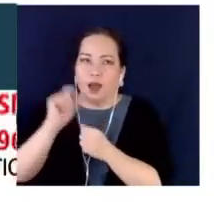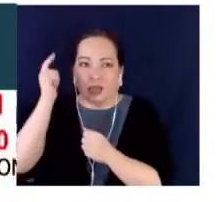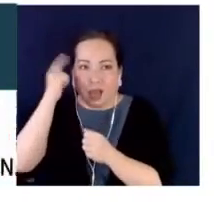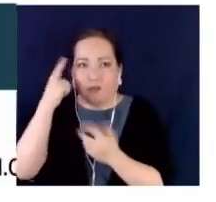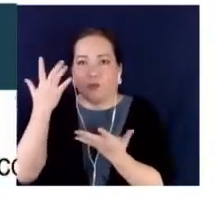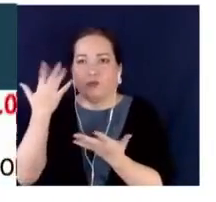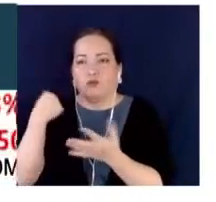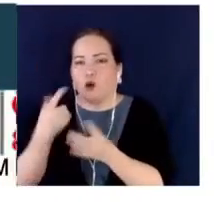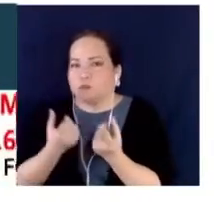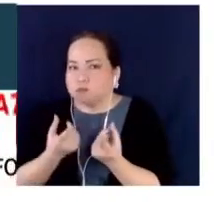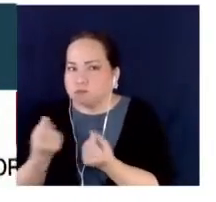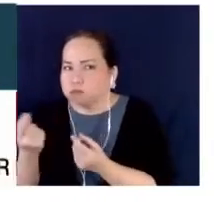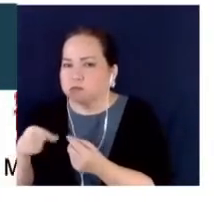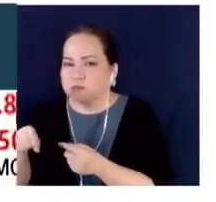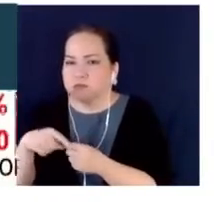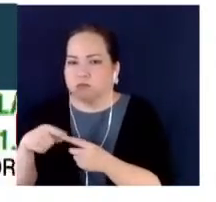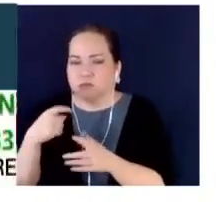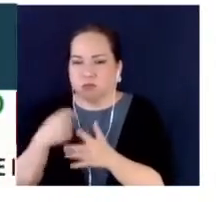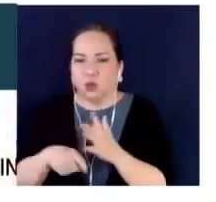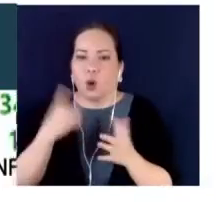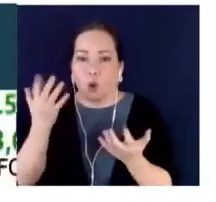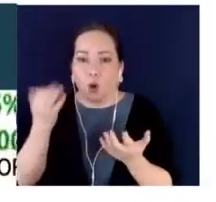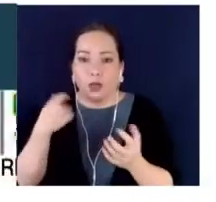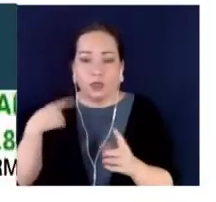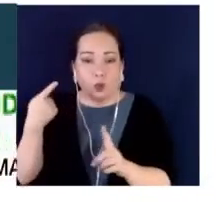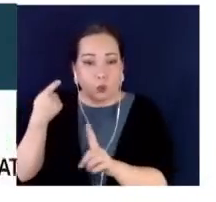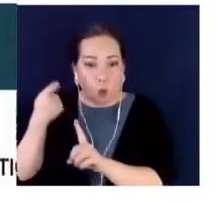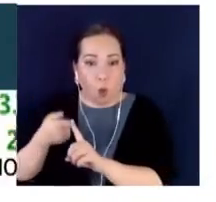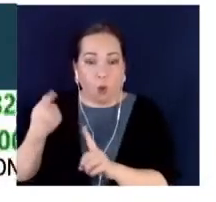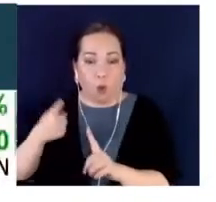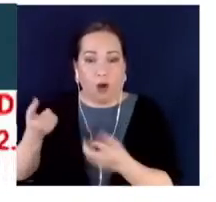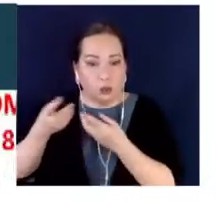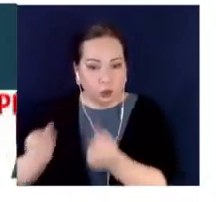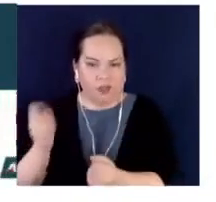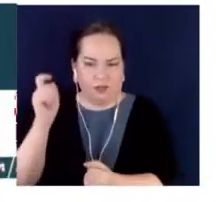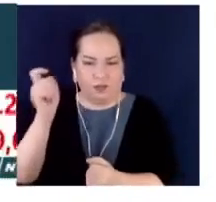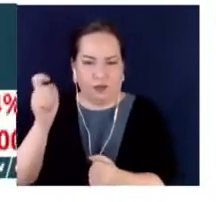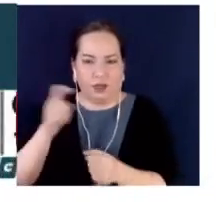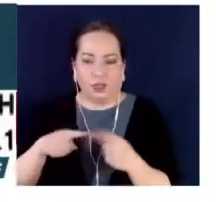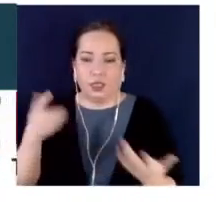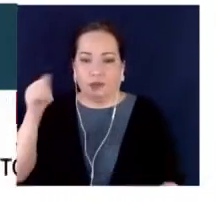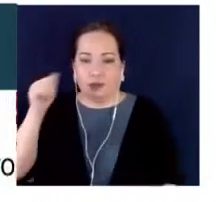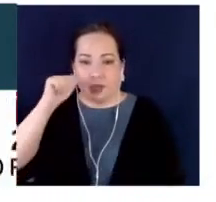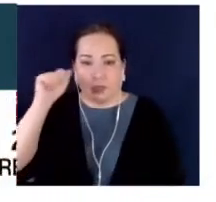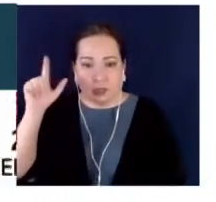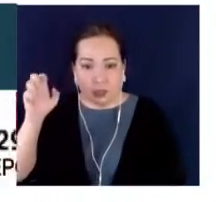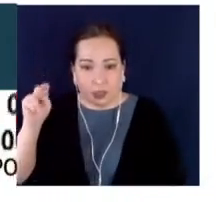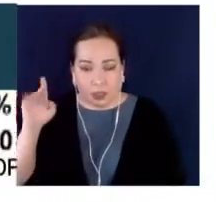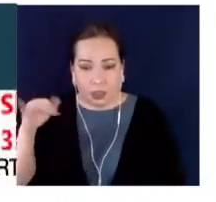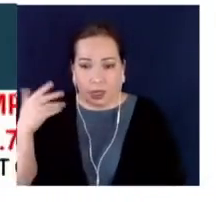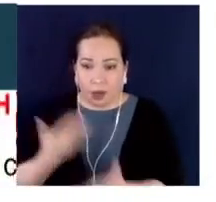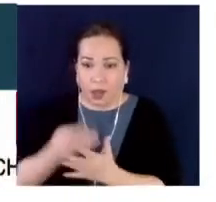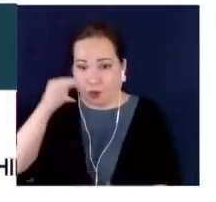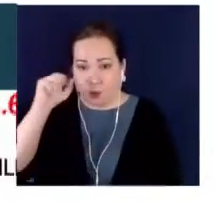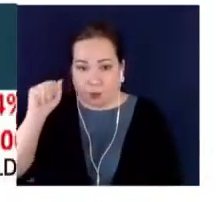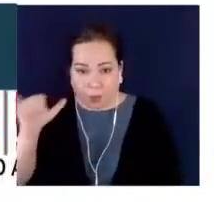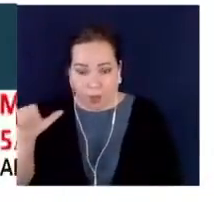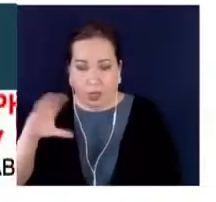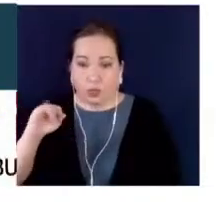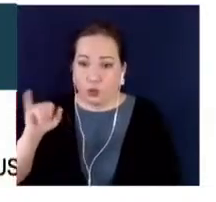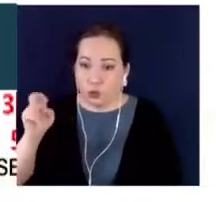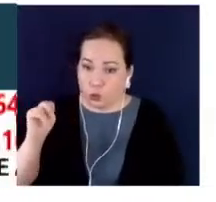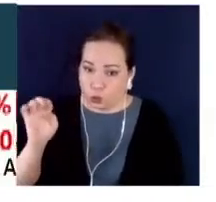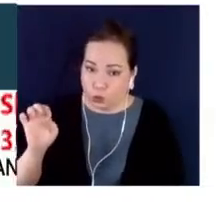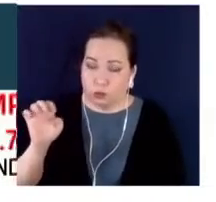So what we want to see is an end-to-end solution. So with AstraZeneca arriving in May and June, Zuelic will be the logistics company. They will take